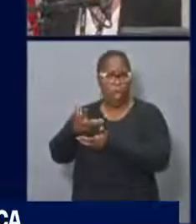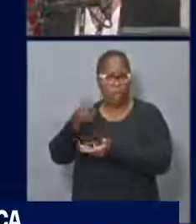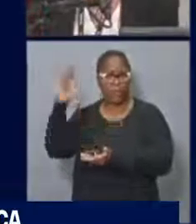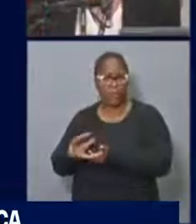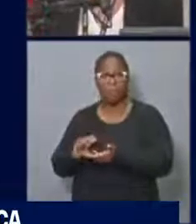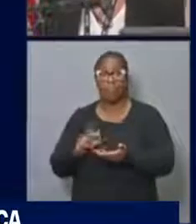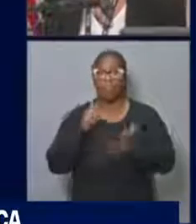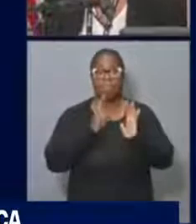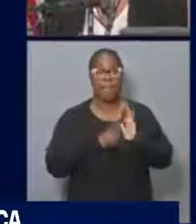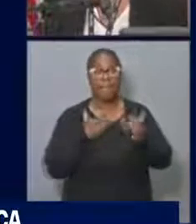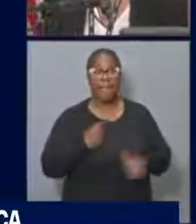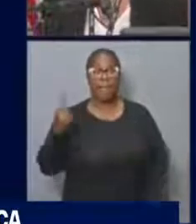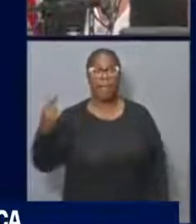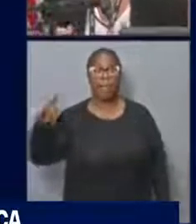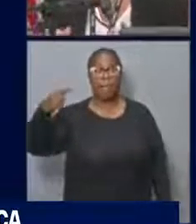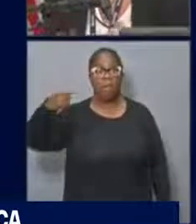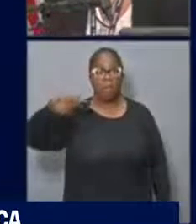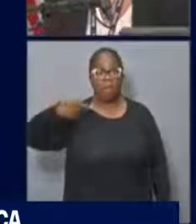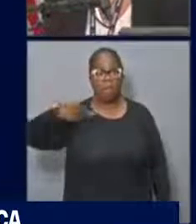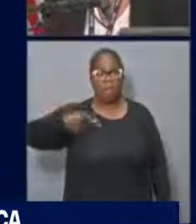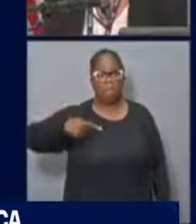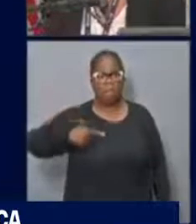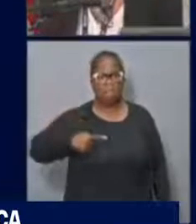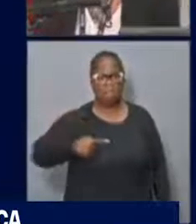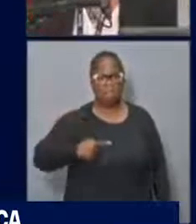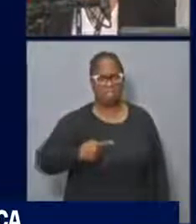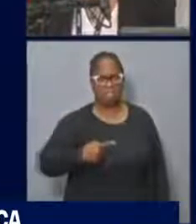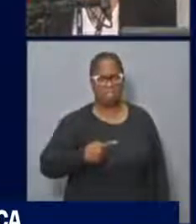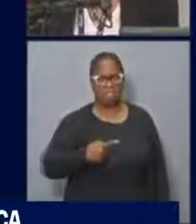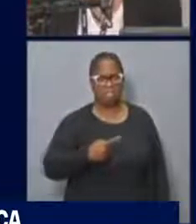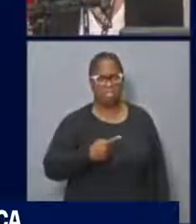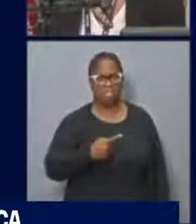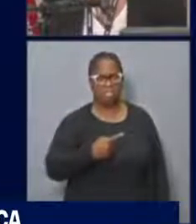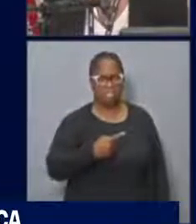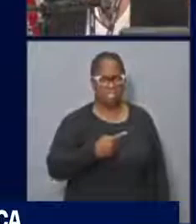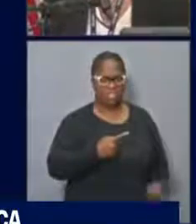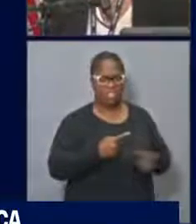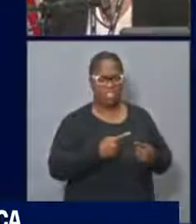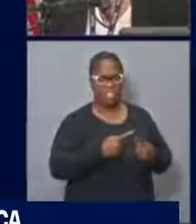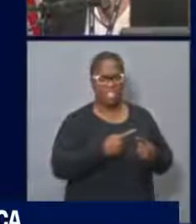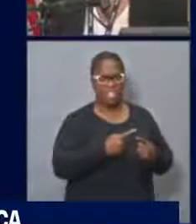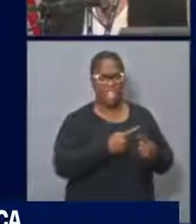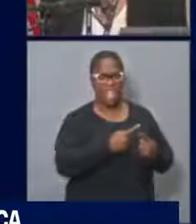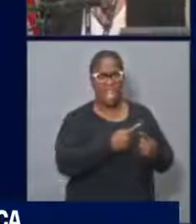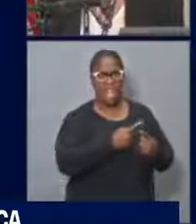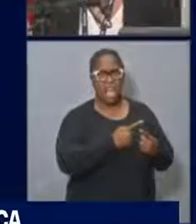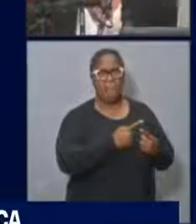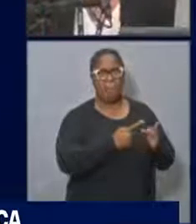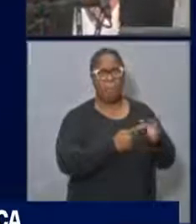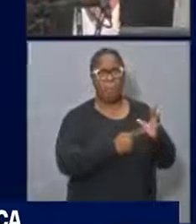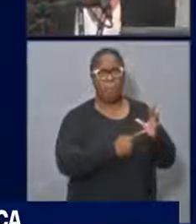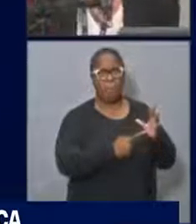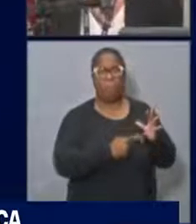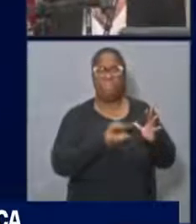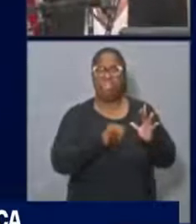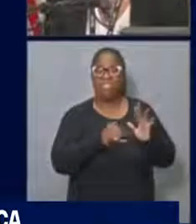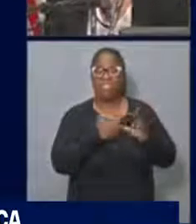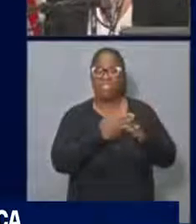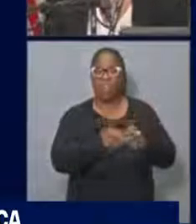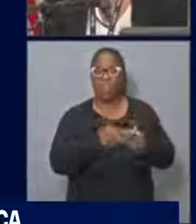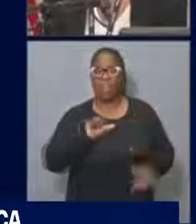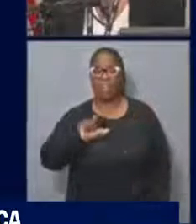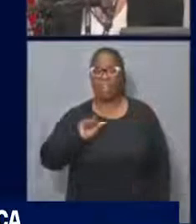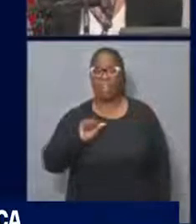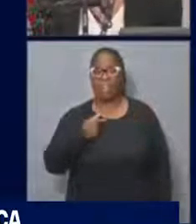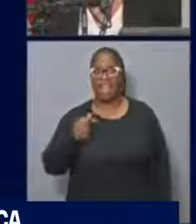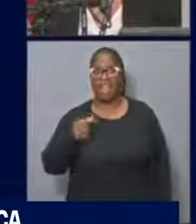on a downward trajectory. And two, it's what we call a lagging indicator. And that we're worried that in a few days from now